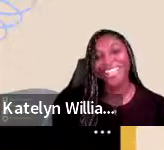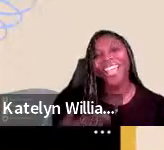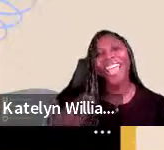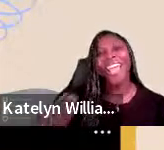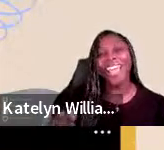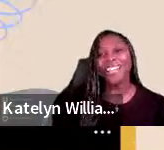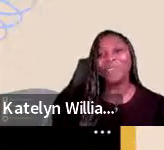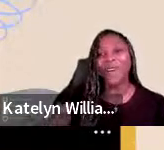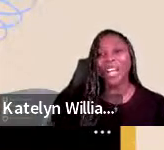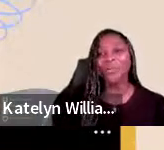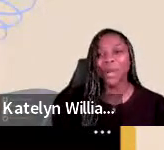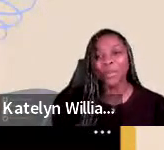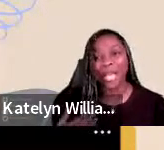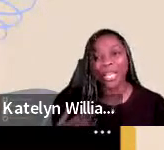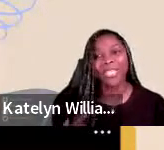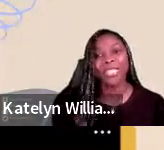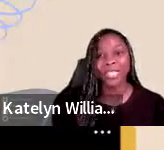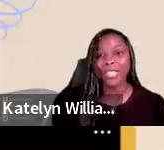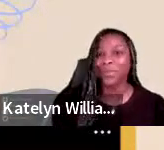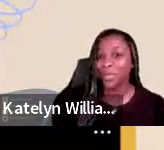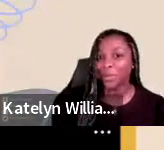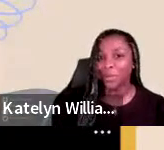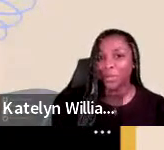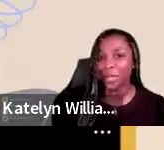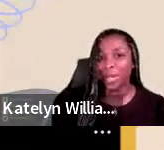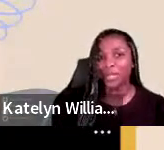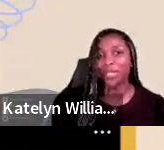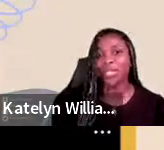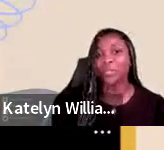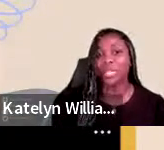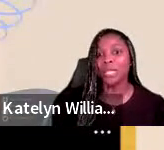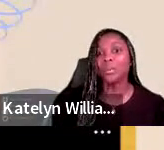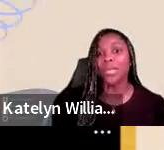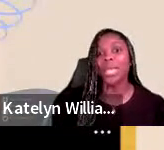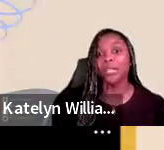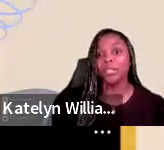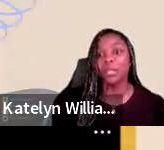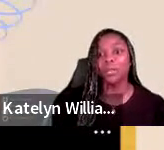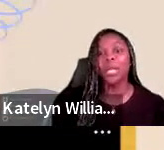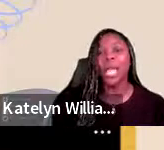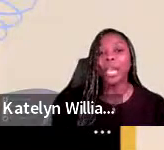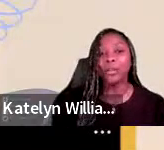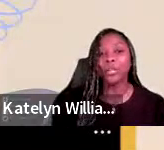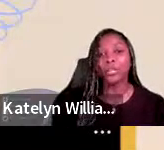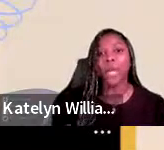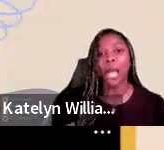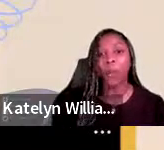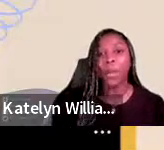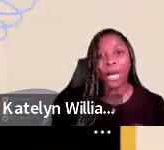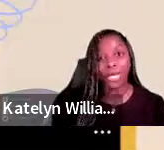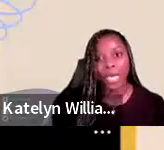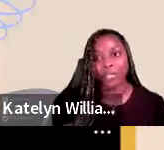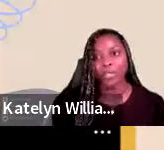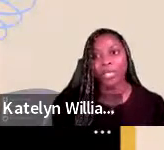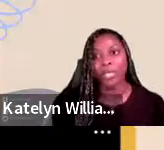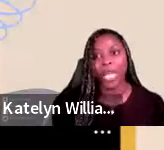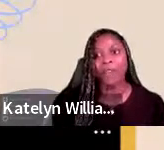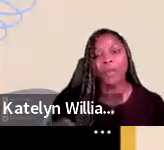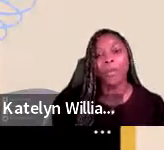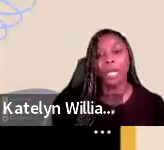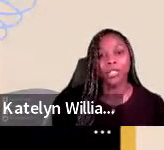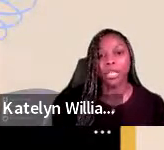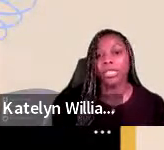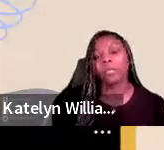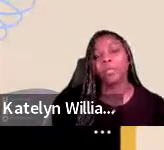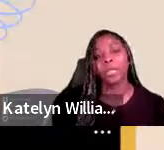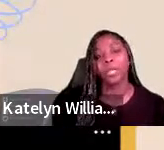it, and my department actually did speak with me about it to see what they could do in order to help us as students have